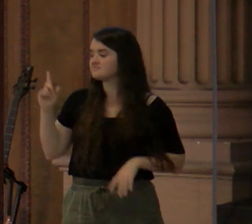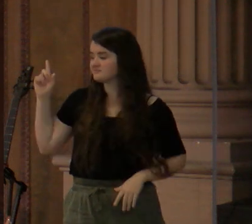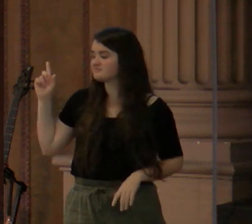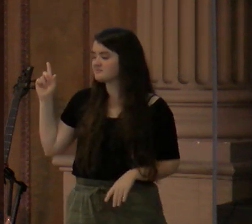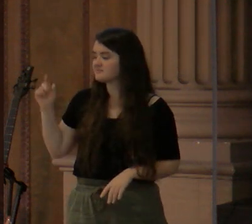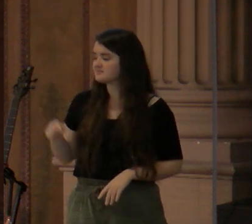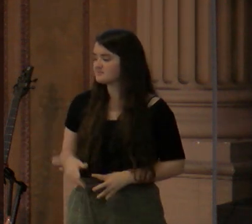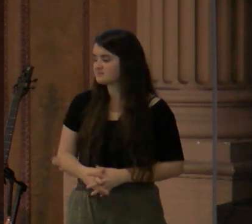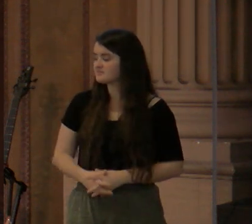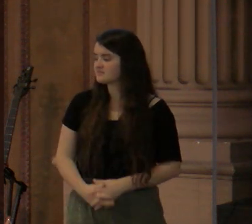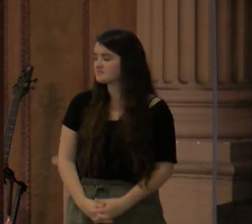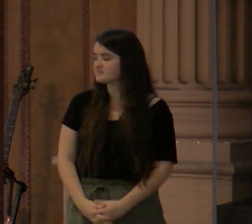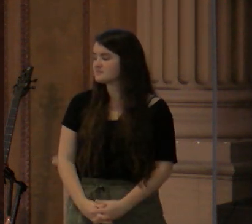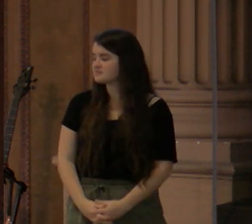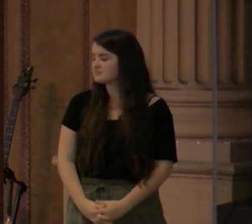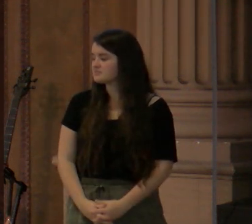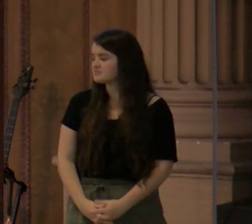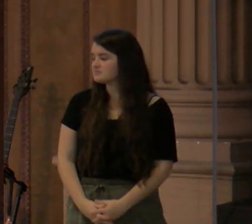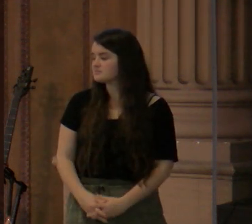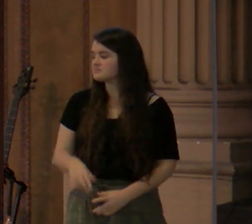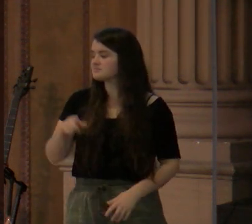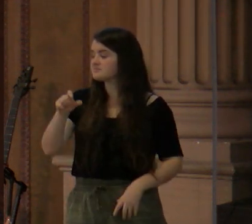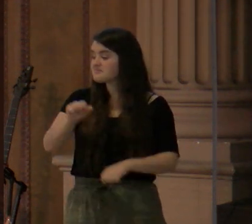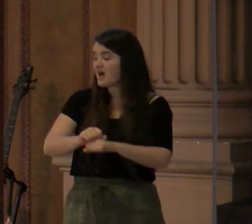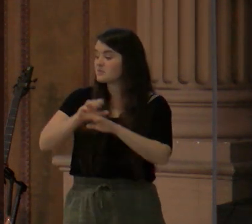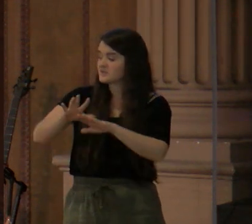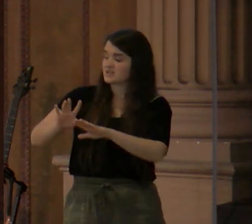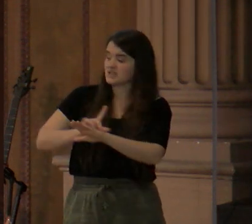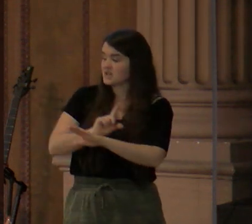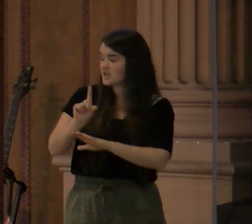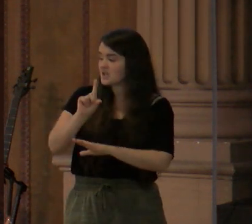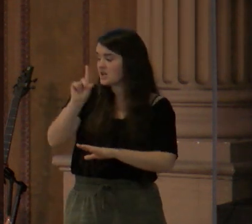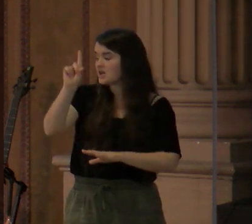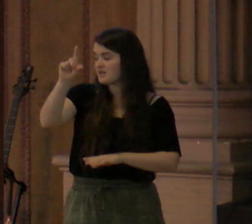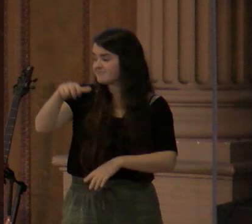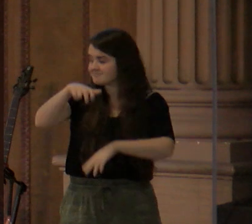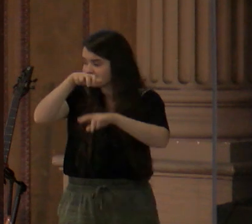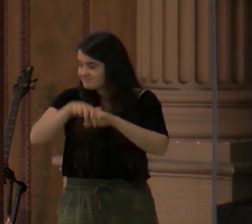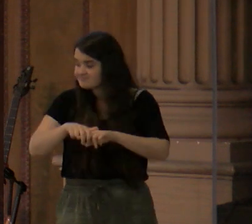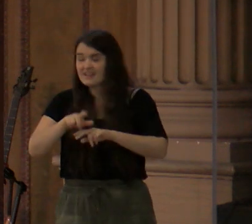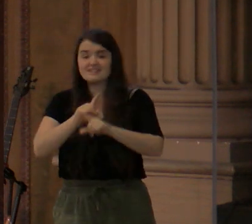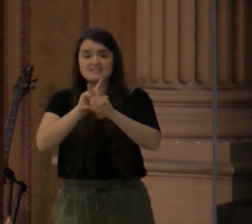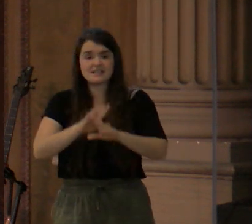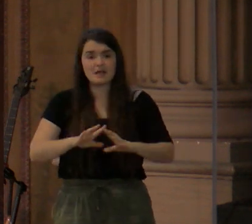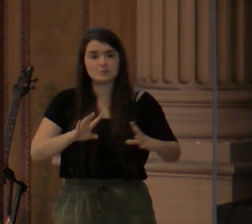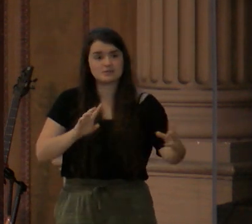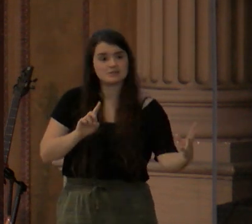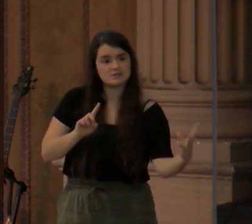sat down, his disciples came to him, and he opened his mouth and taught them, saying.